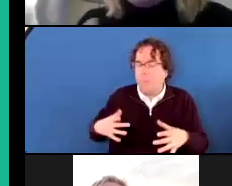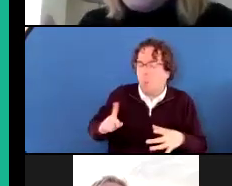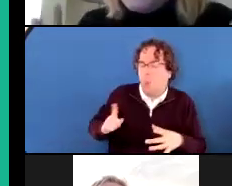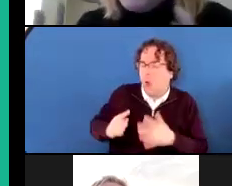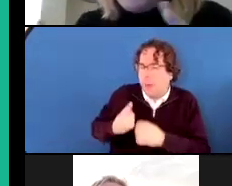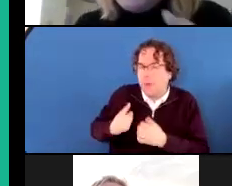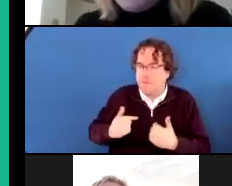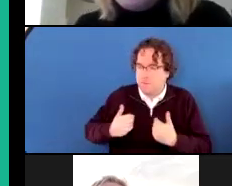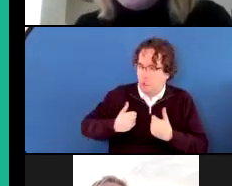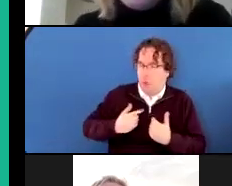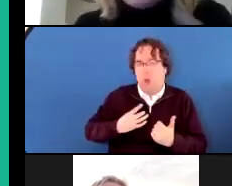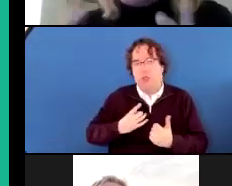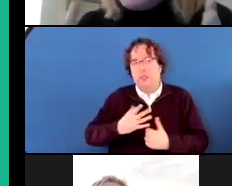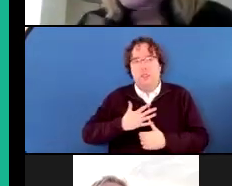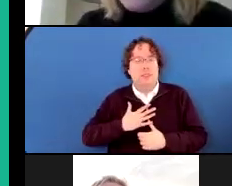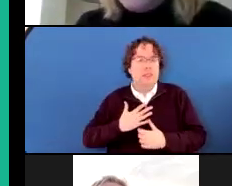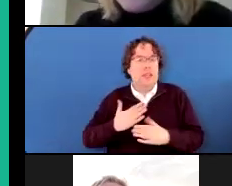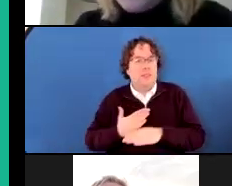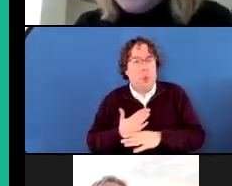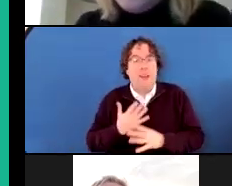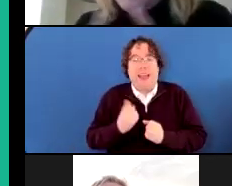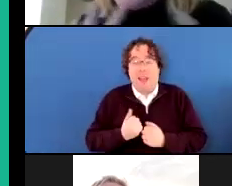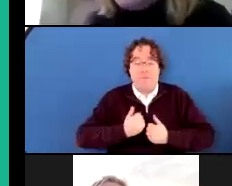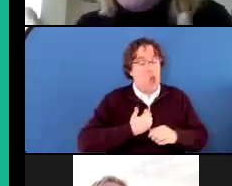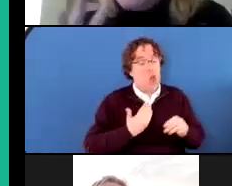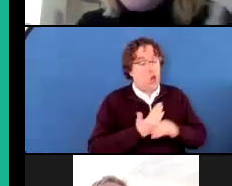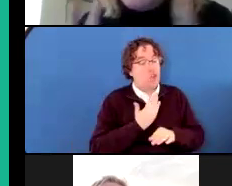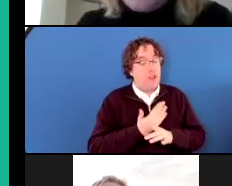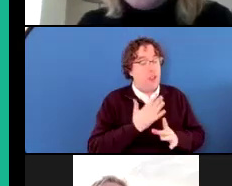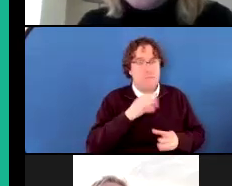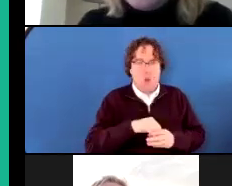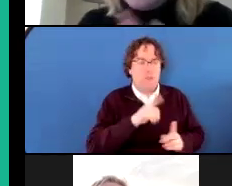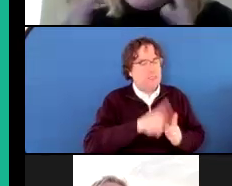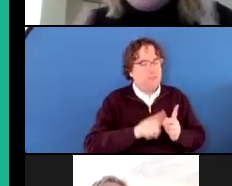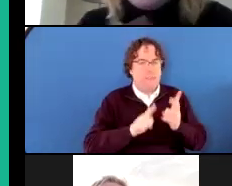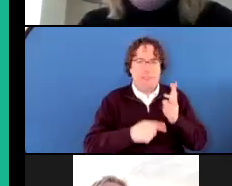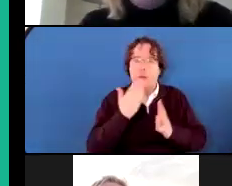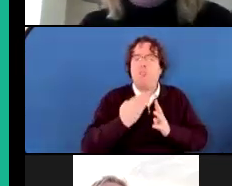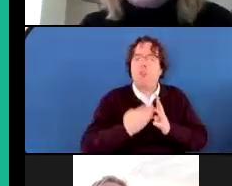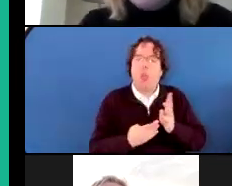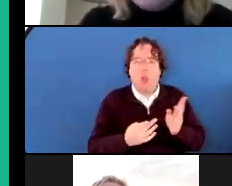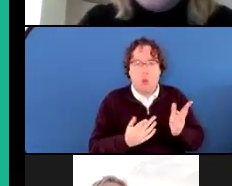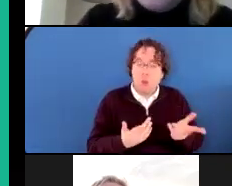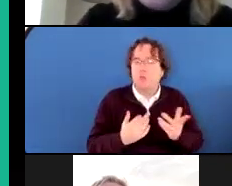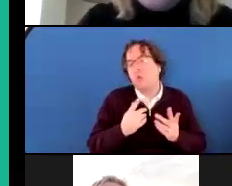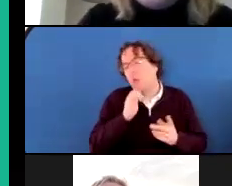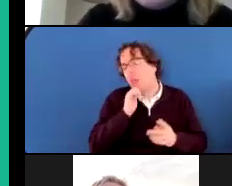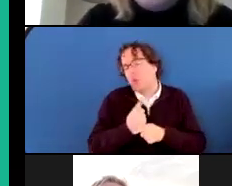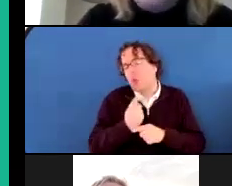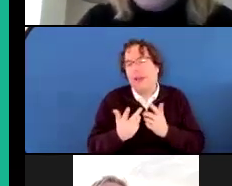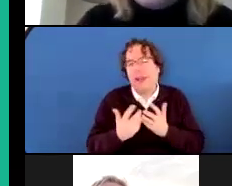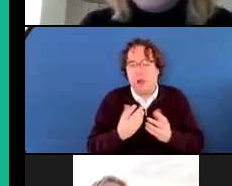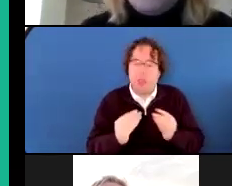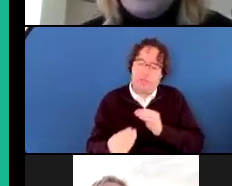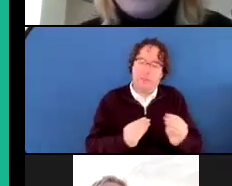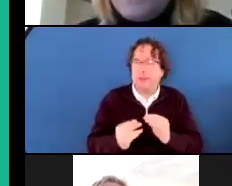a portfolio career perhaps, and I'll speak to that in a little while about how some of that flex is built in. You'll